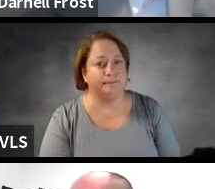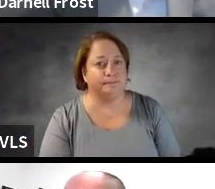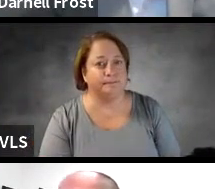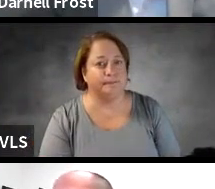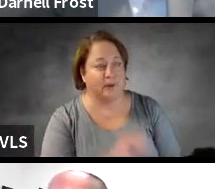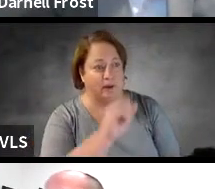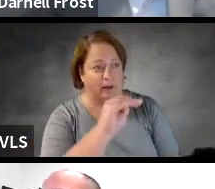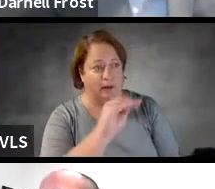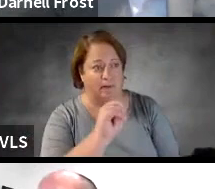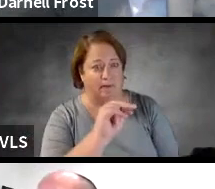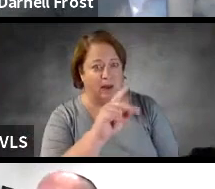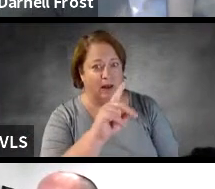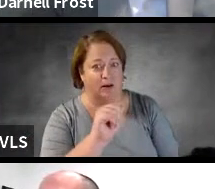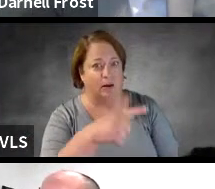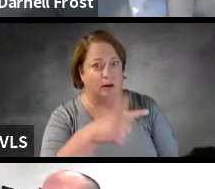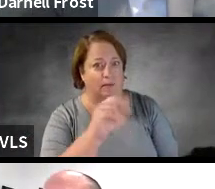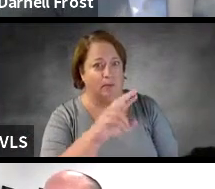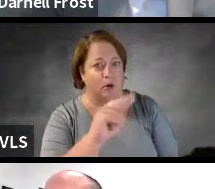Amanda Purnell.